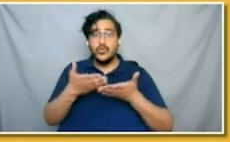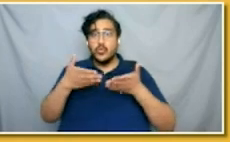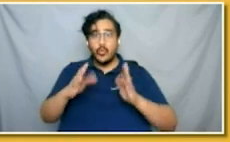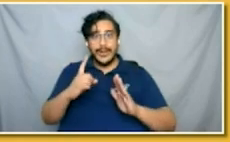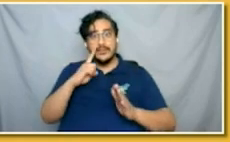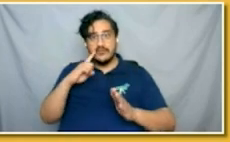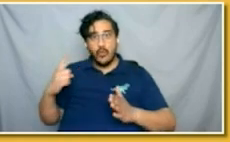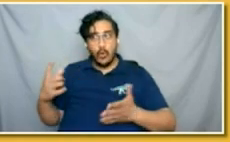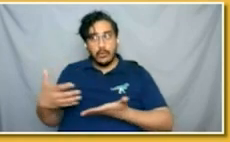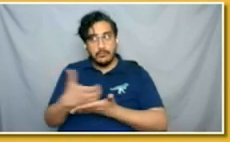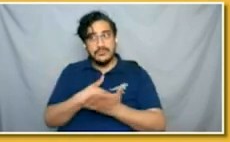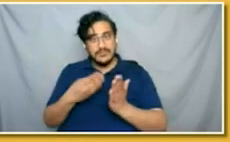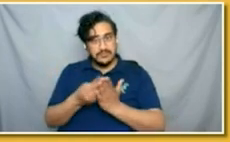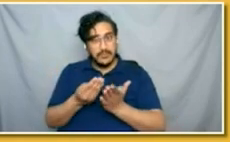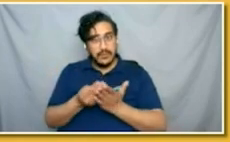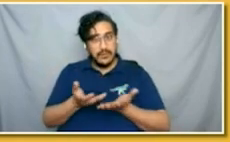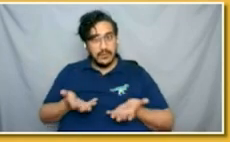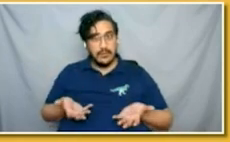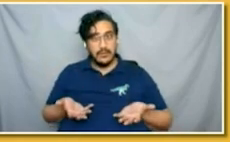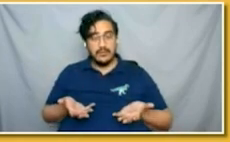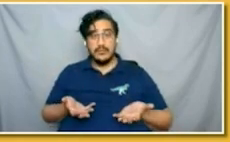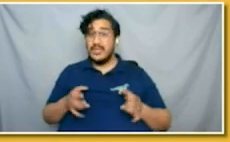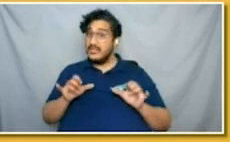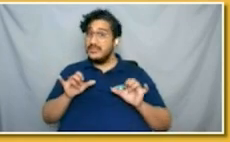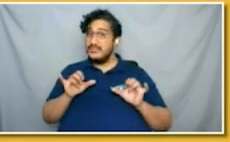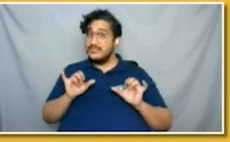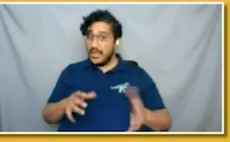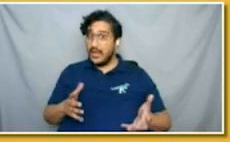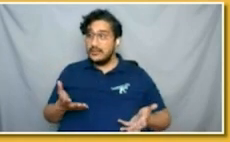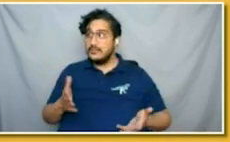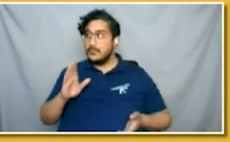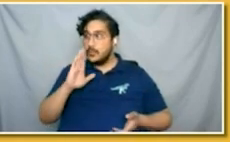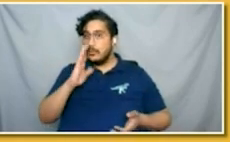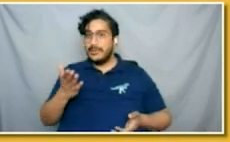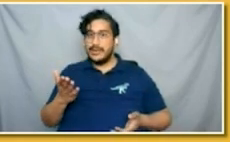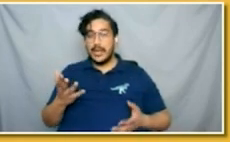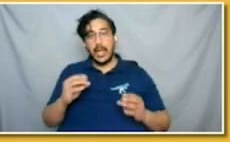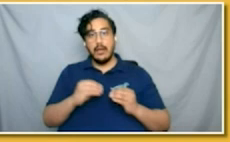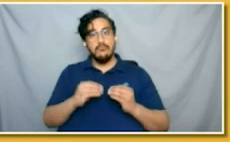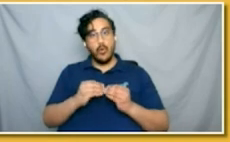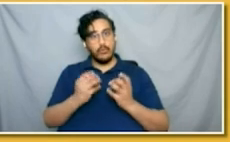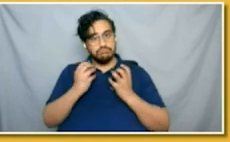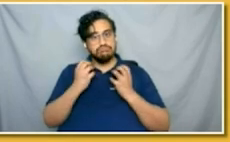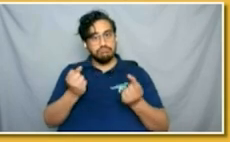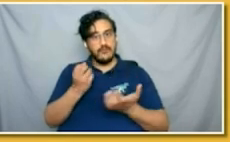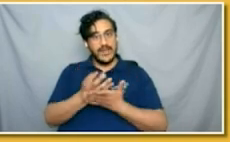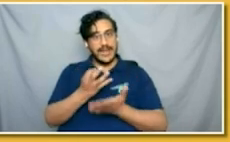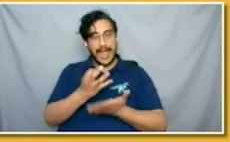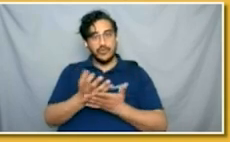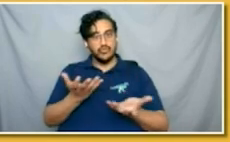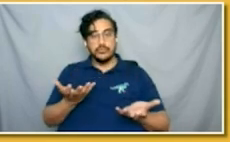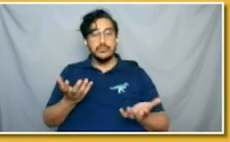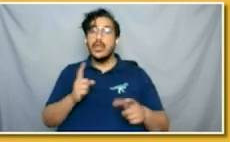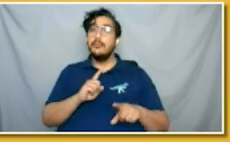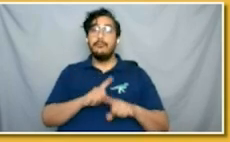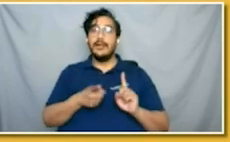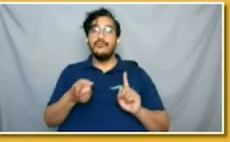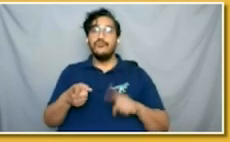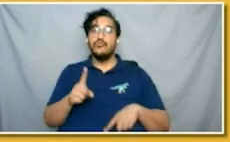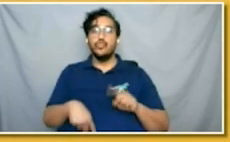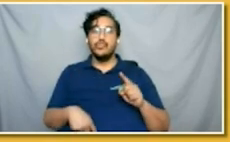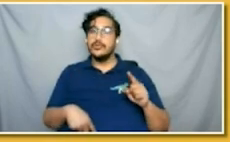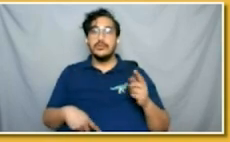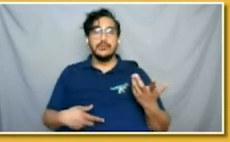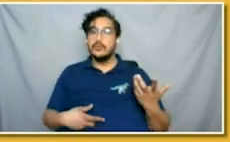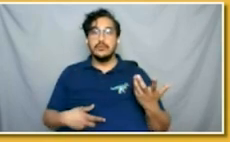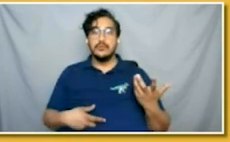And, you know, that would have been putting them on like a more solid financial footing. But they weren't able to do that because they were technically in